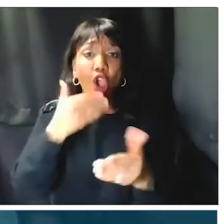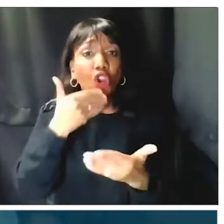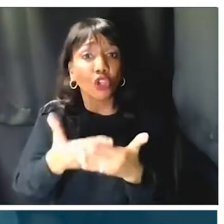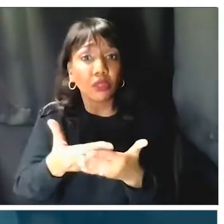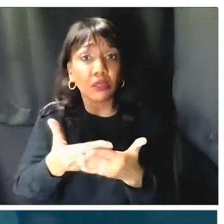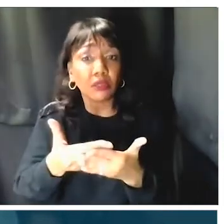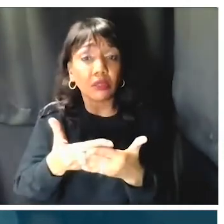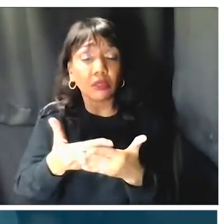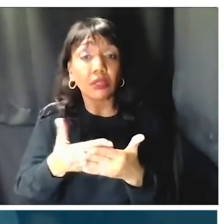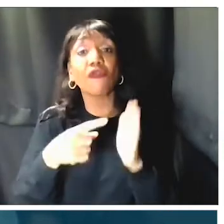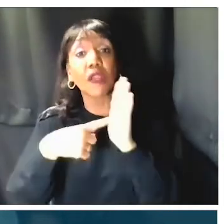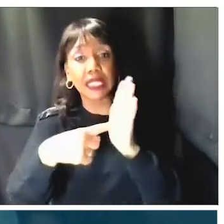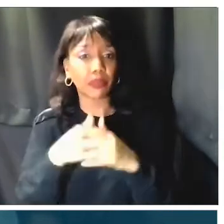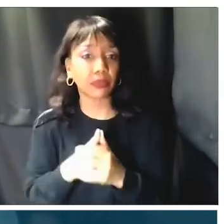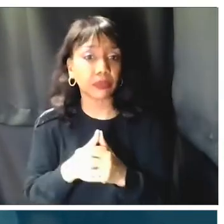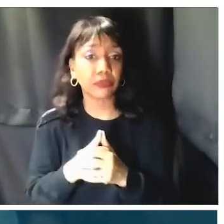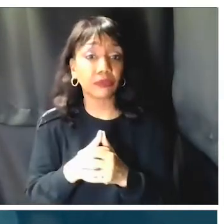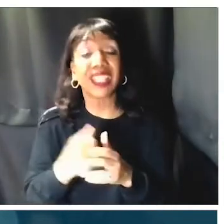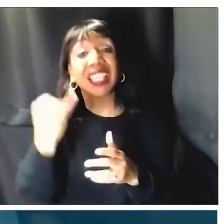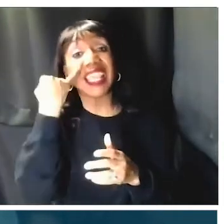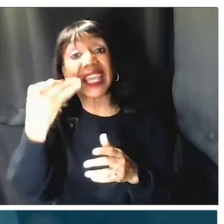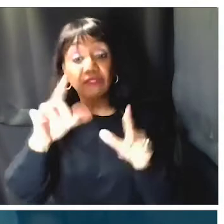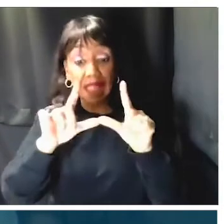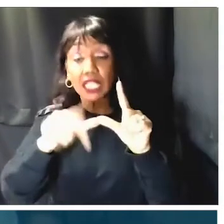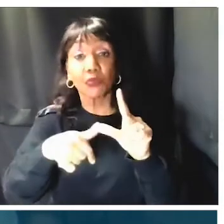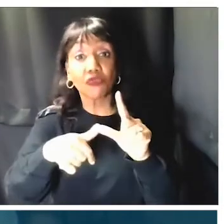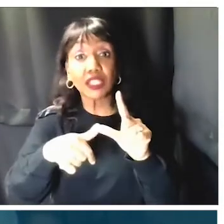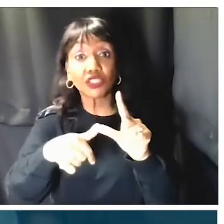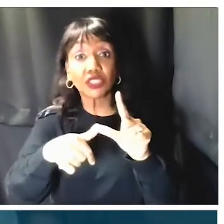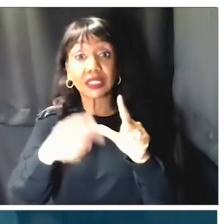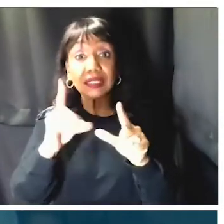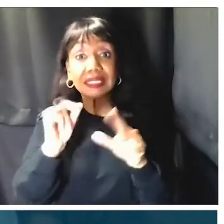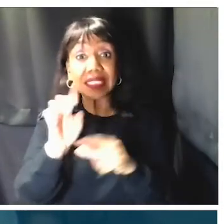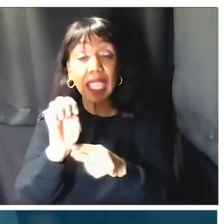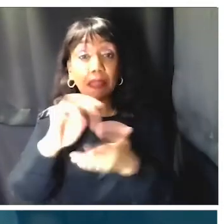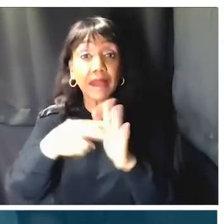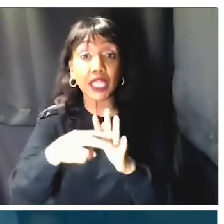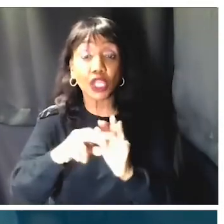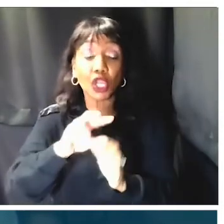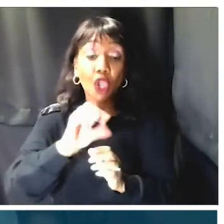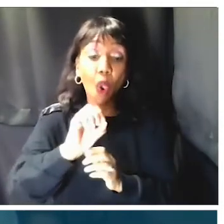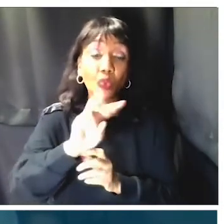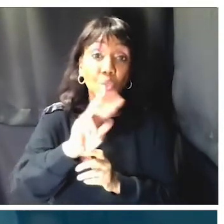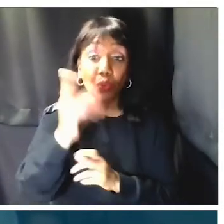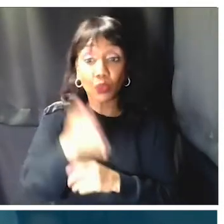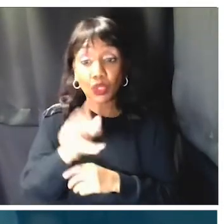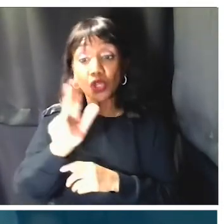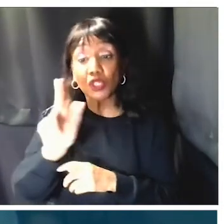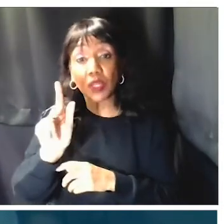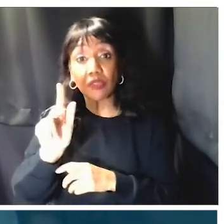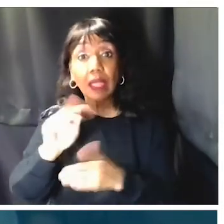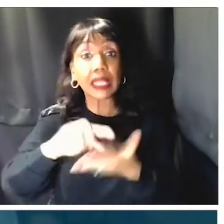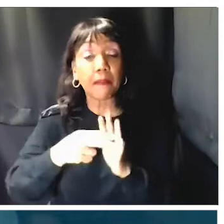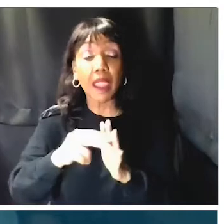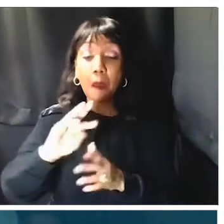valid. For example, if your expiration date is 2/23, this means that on March